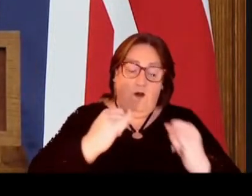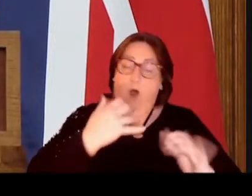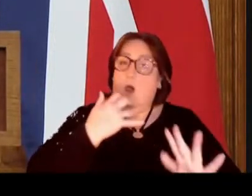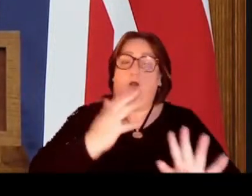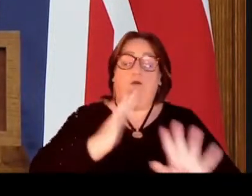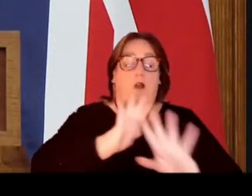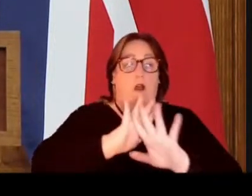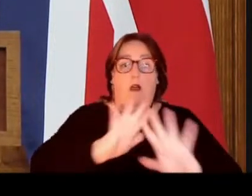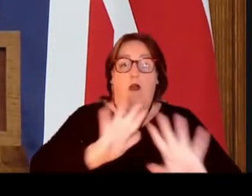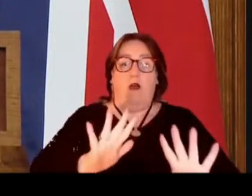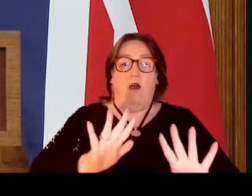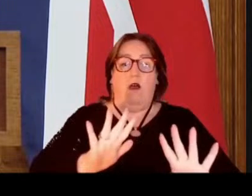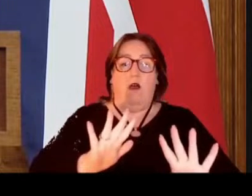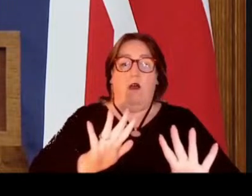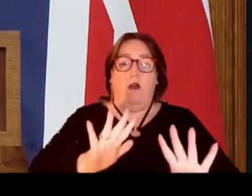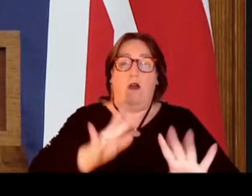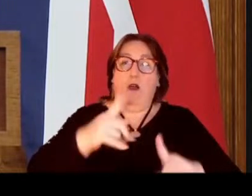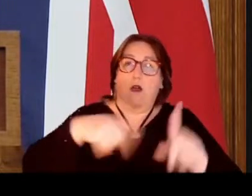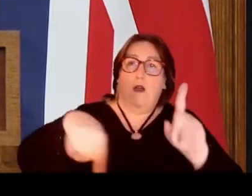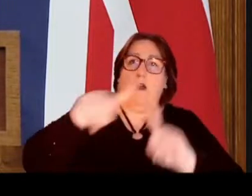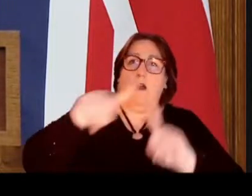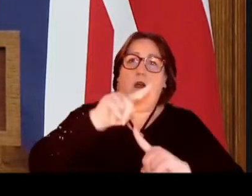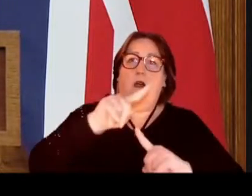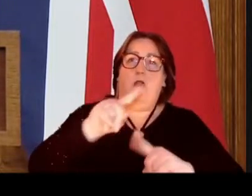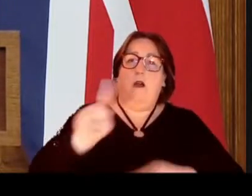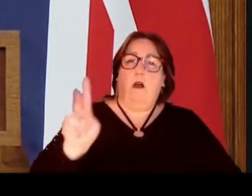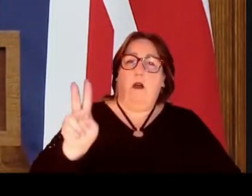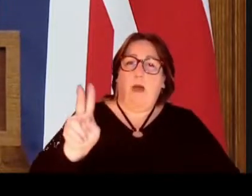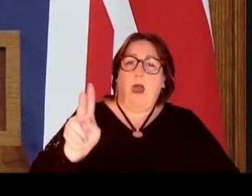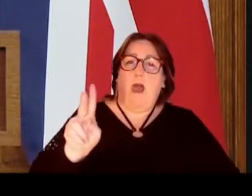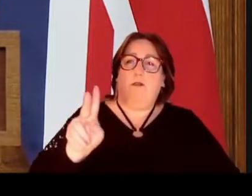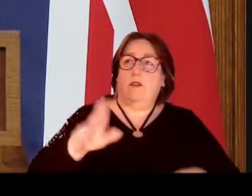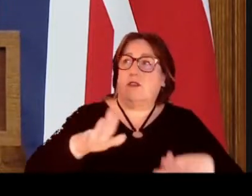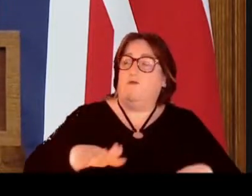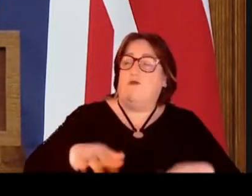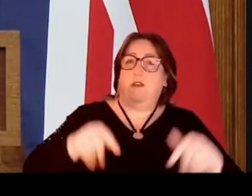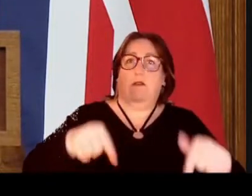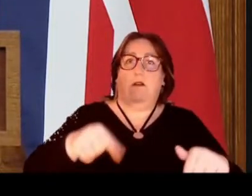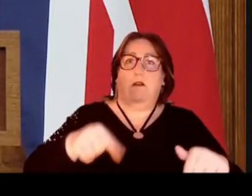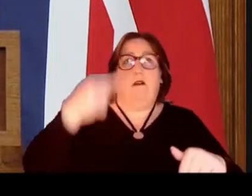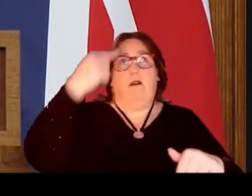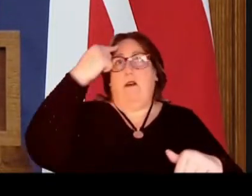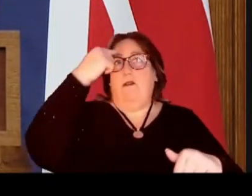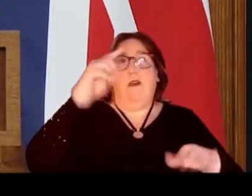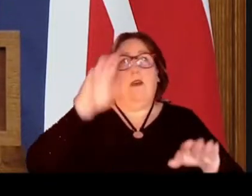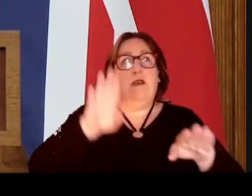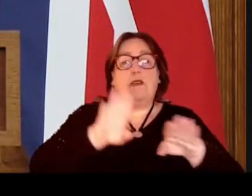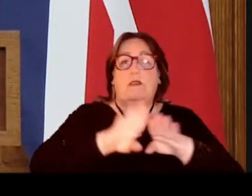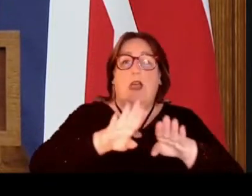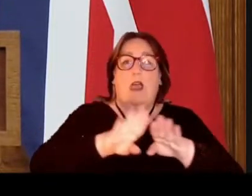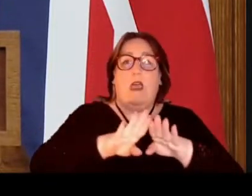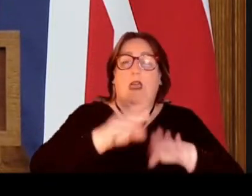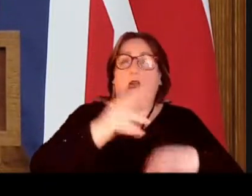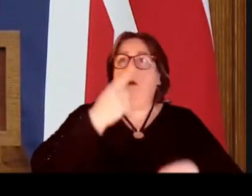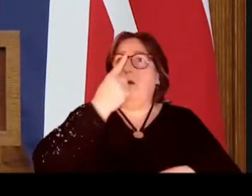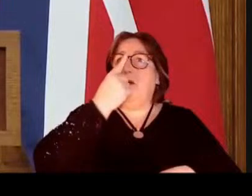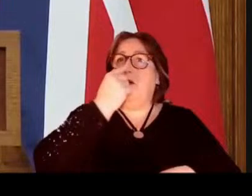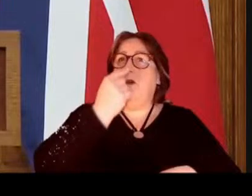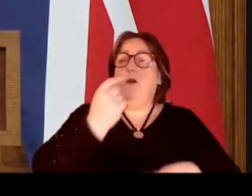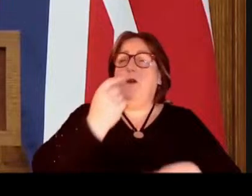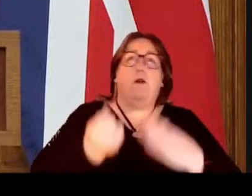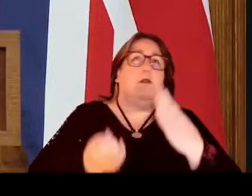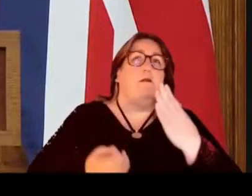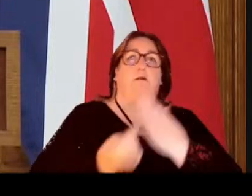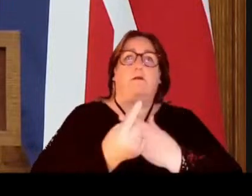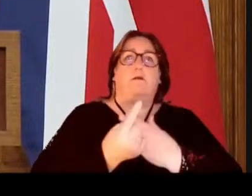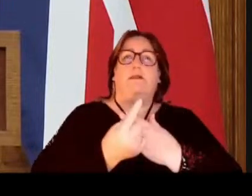Every parent in Britain will have had the same thought. It could have been anywhere. It could have